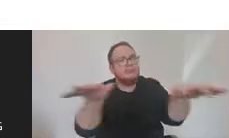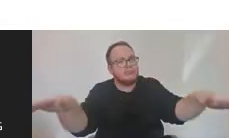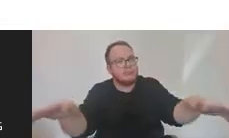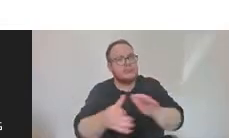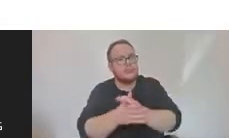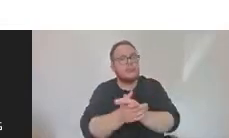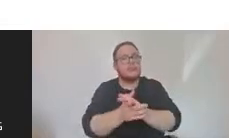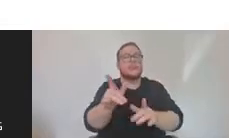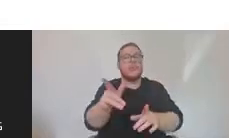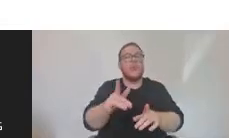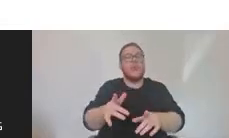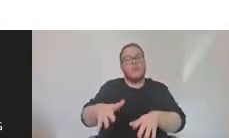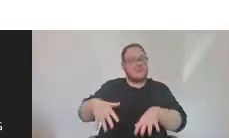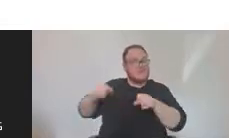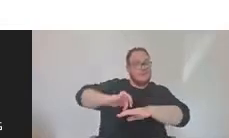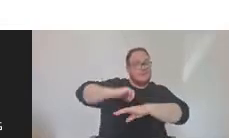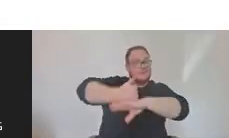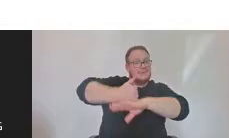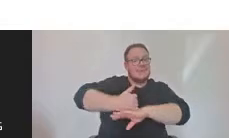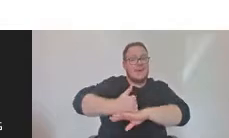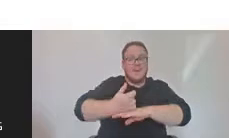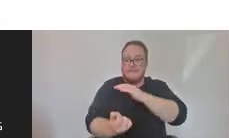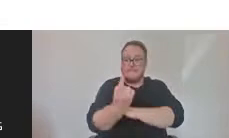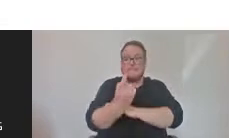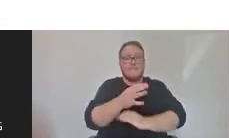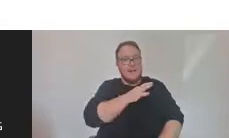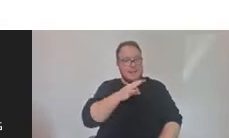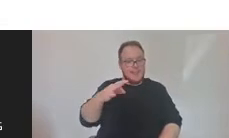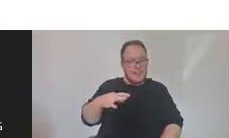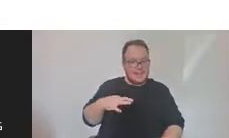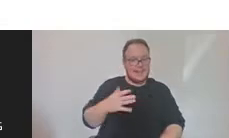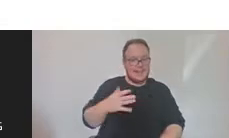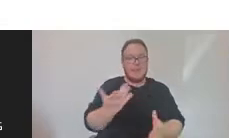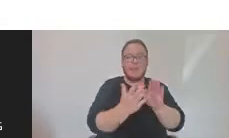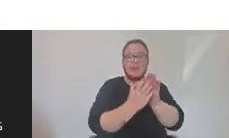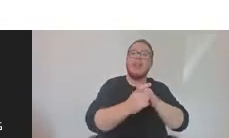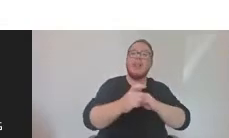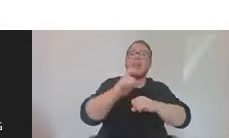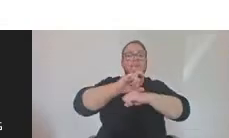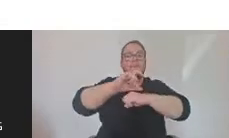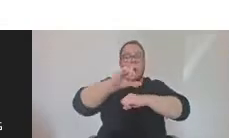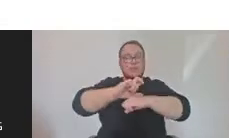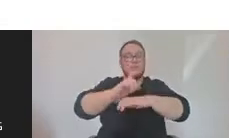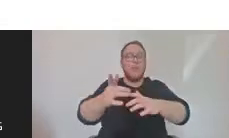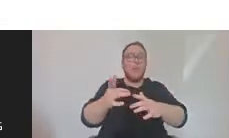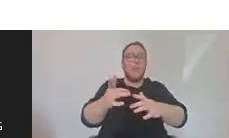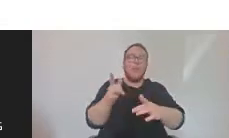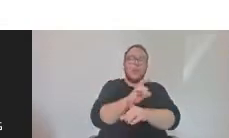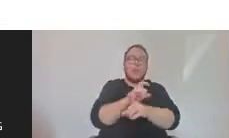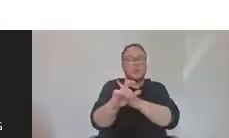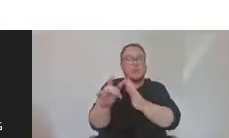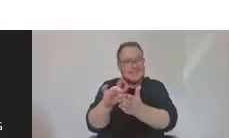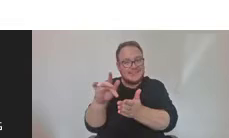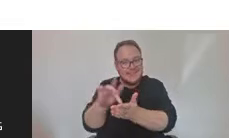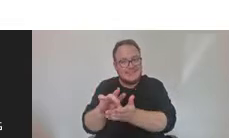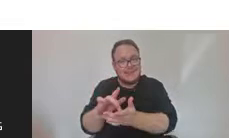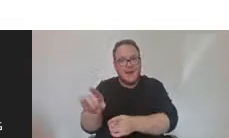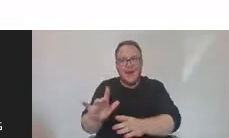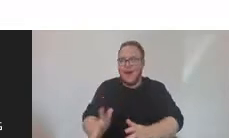clinics in a few different places, in MOS in particular, and in community centres. And the uptake